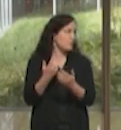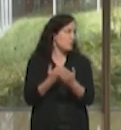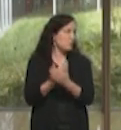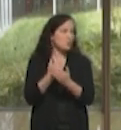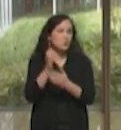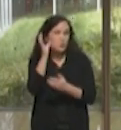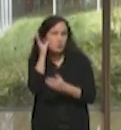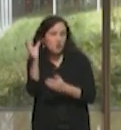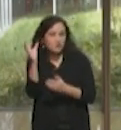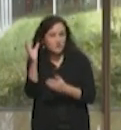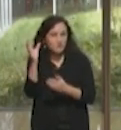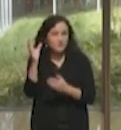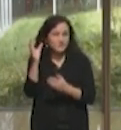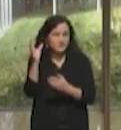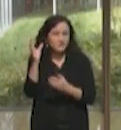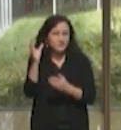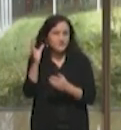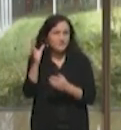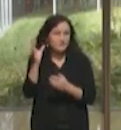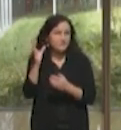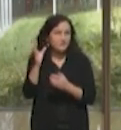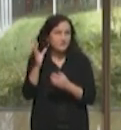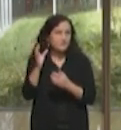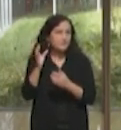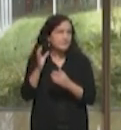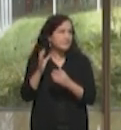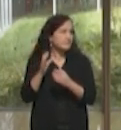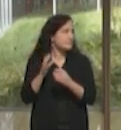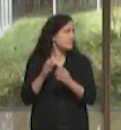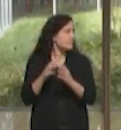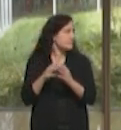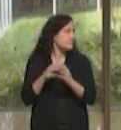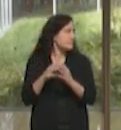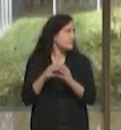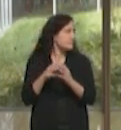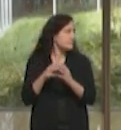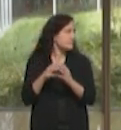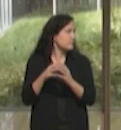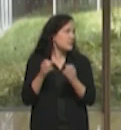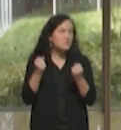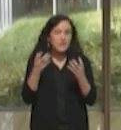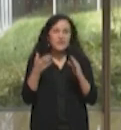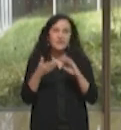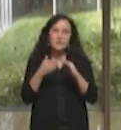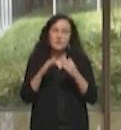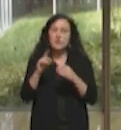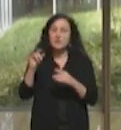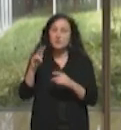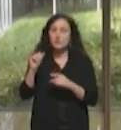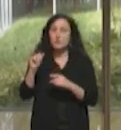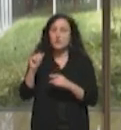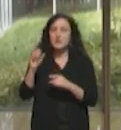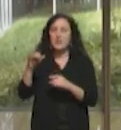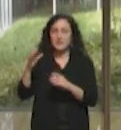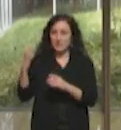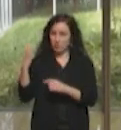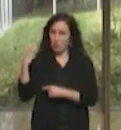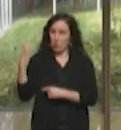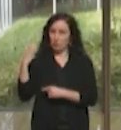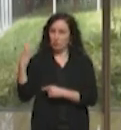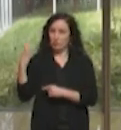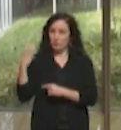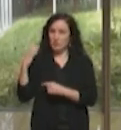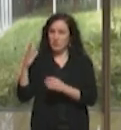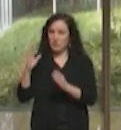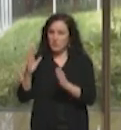concept. It wasn't a big item back when I was having babies. But there's so many communities where the doula can be the coach, the person who